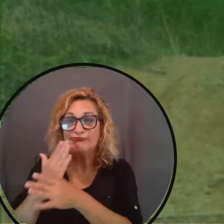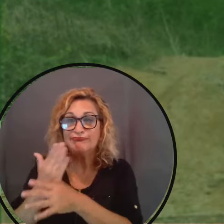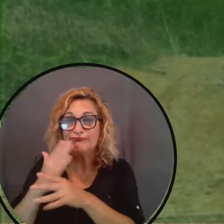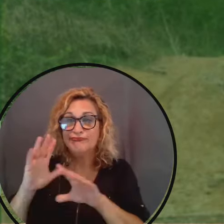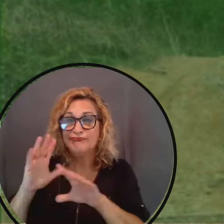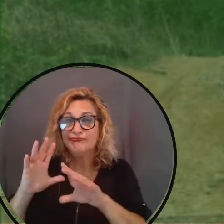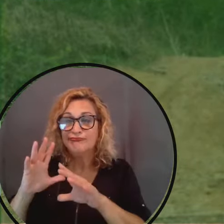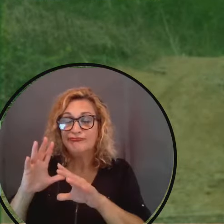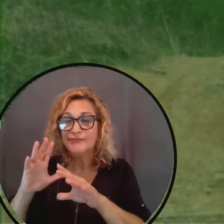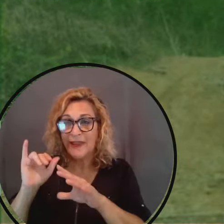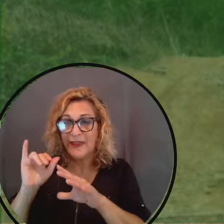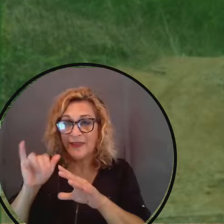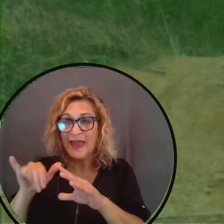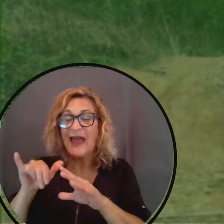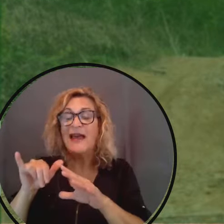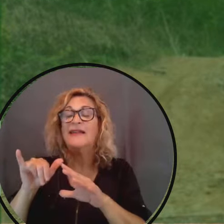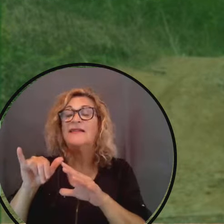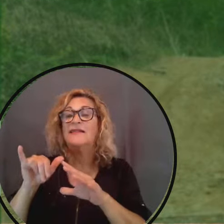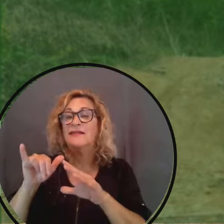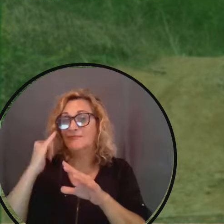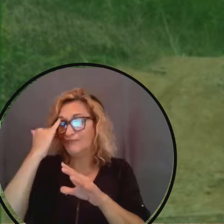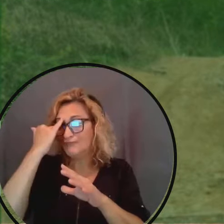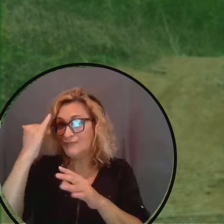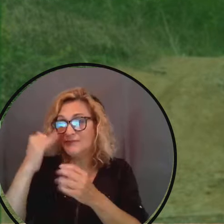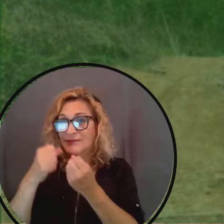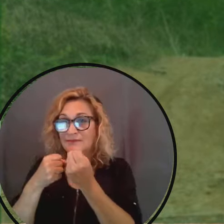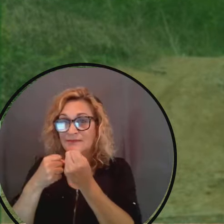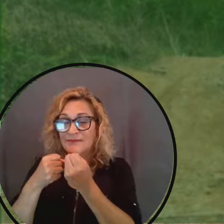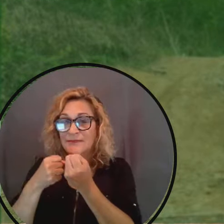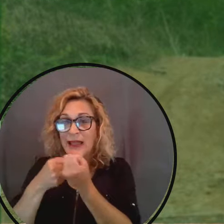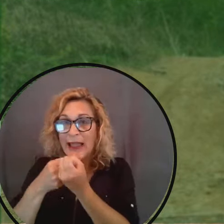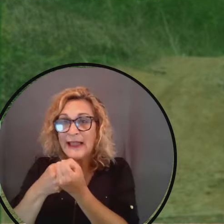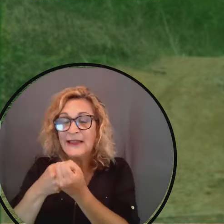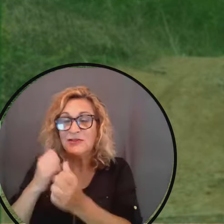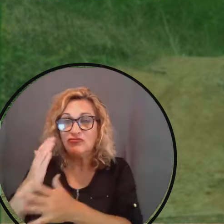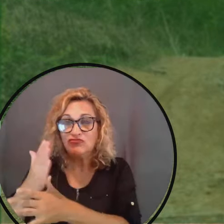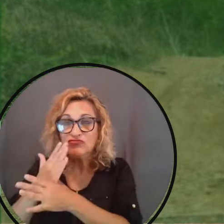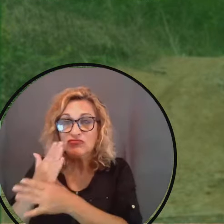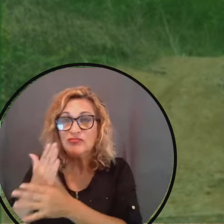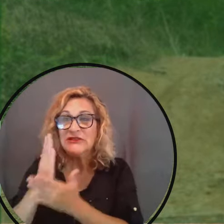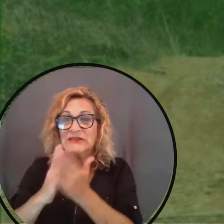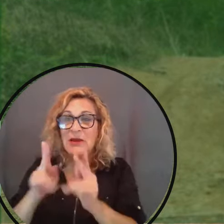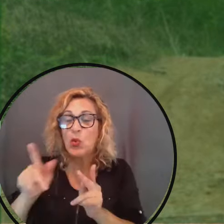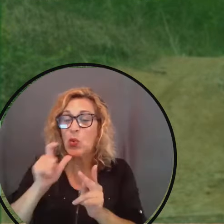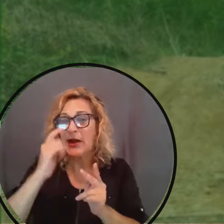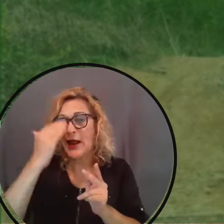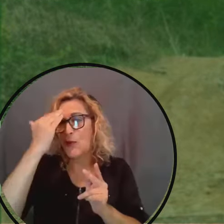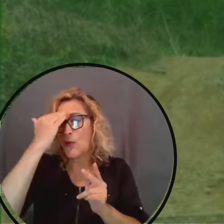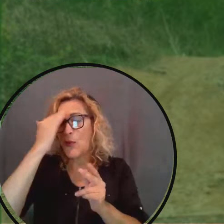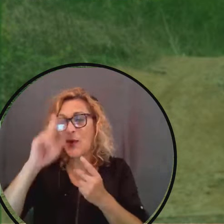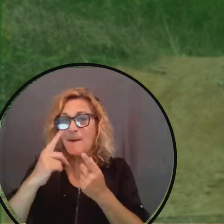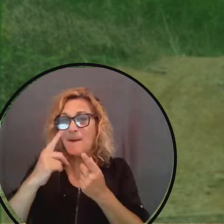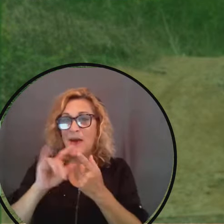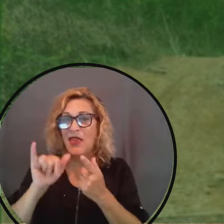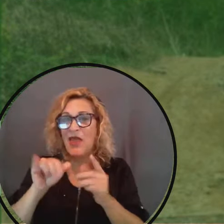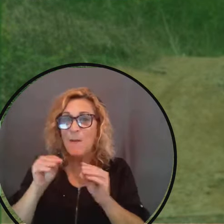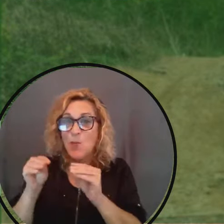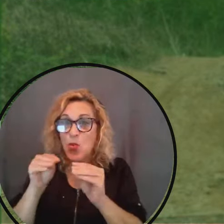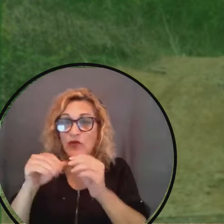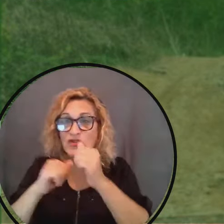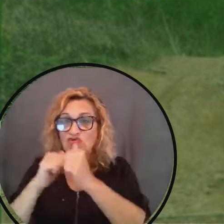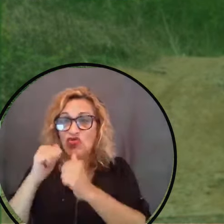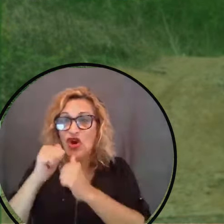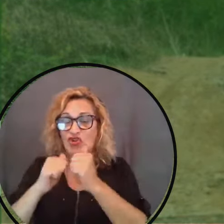think introduced a lot of people to the idea of mutual aid who weren't already part of movement structures that use it. If you can go to the next slide, John, just